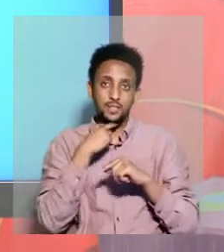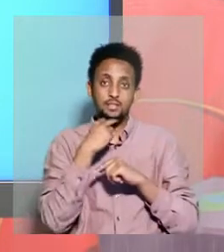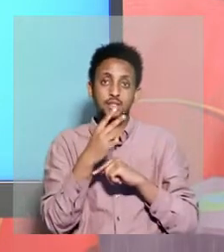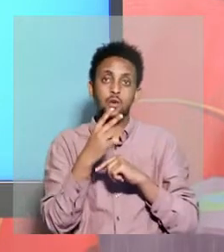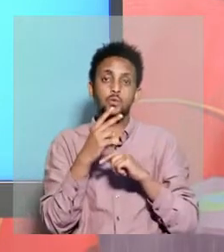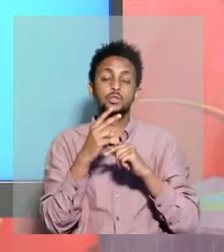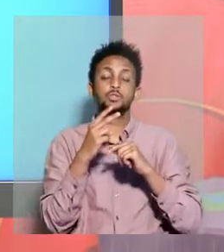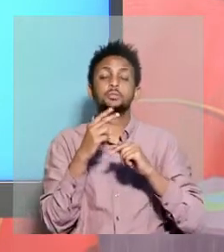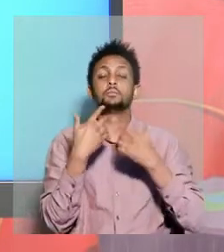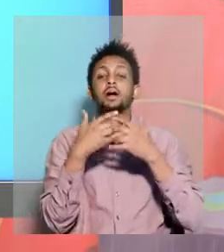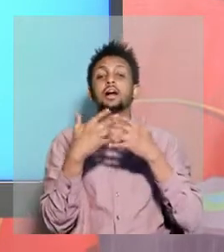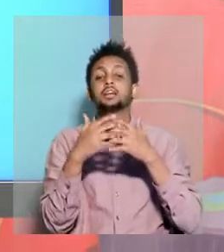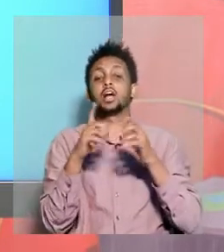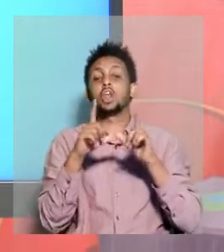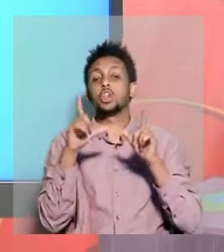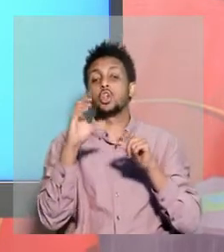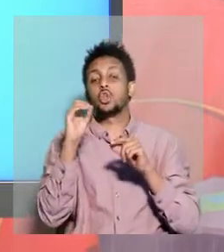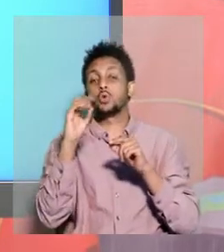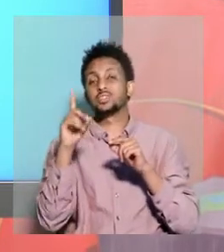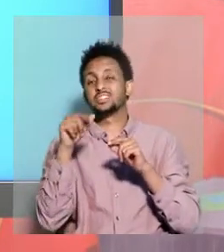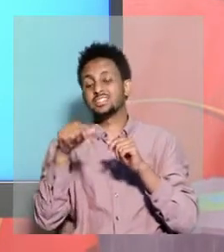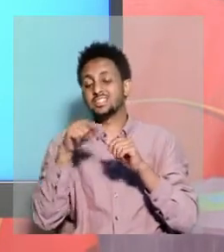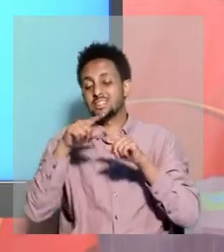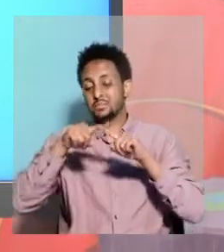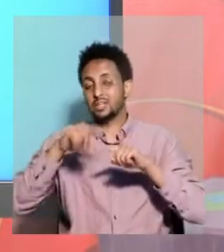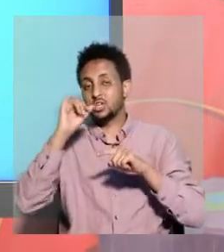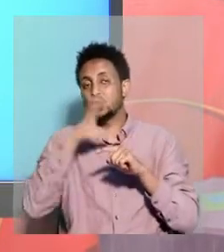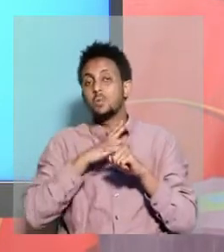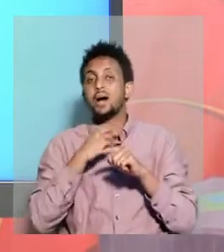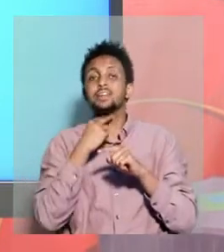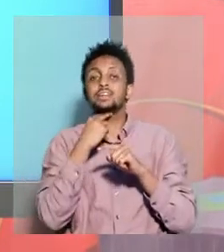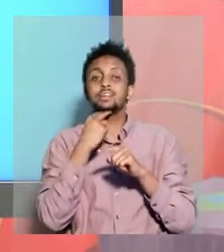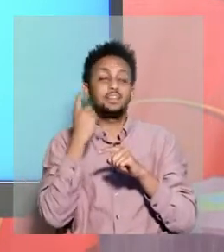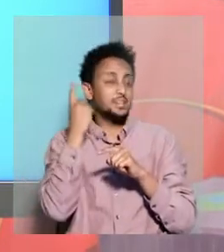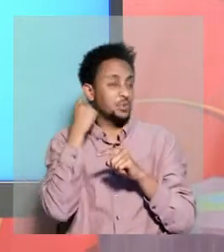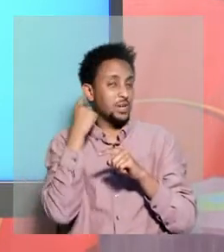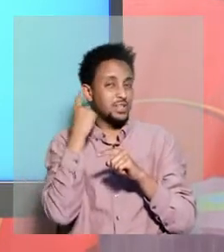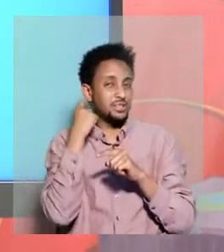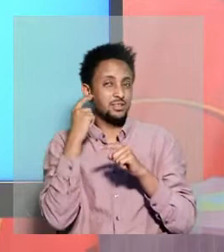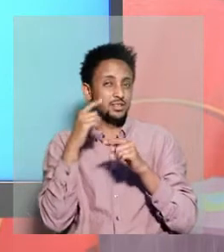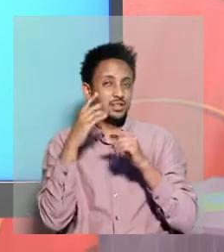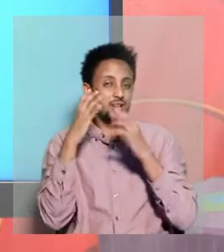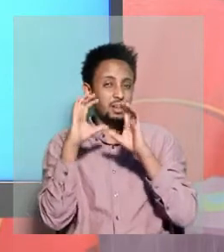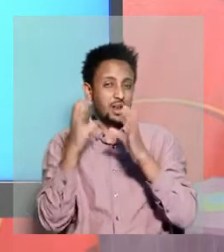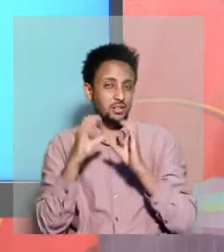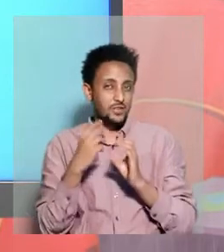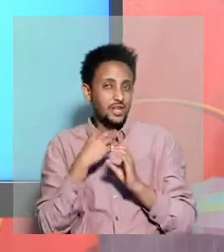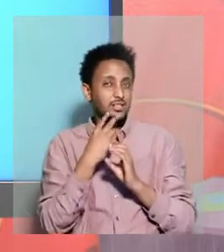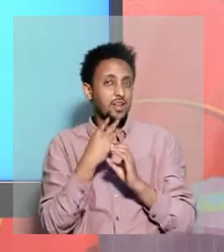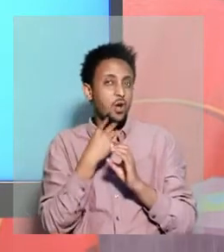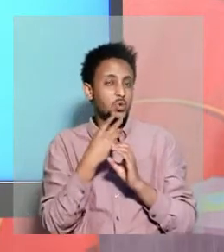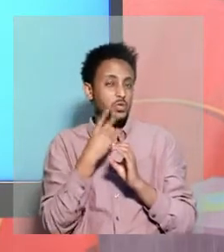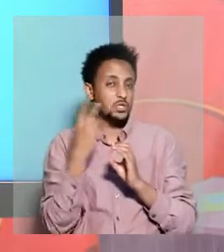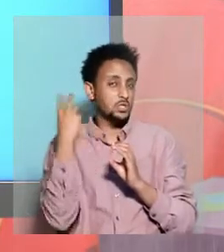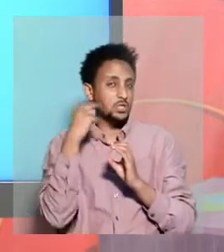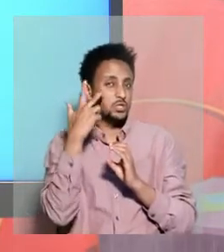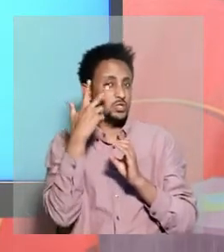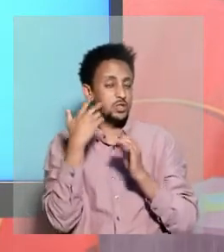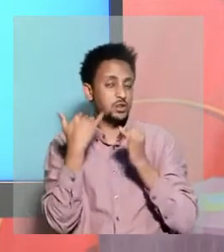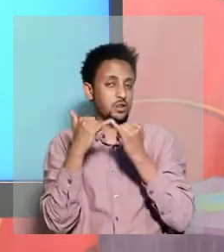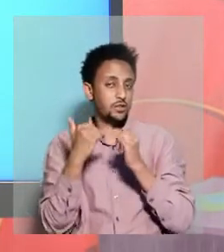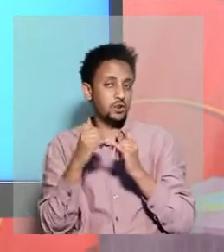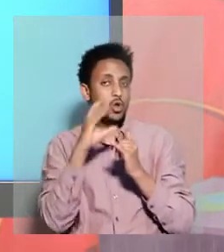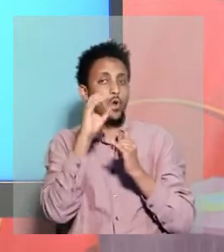is a longitudinal mechanical wave. Depending on the human hearing ability, it's possible to classify sound into three,